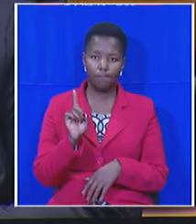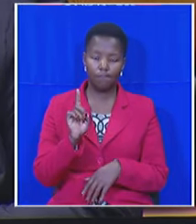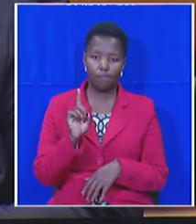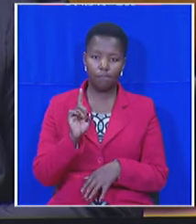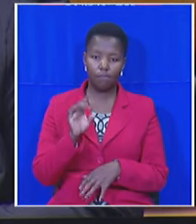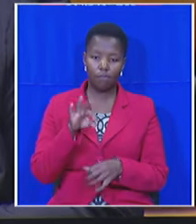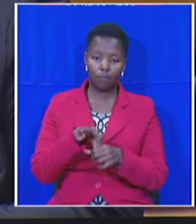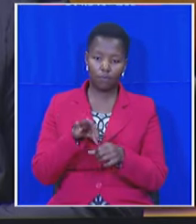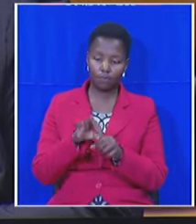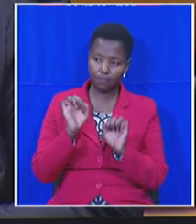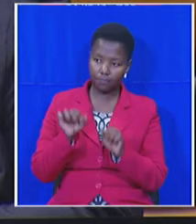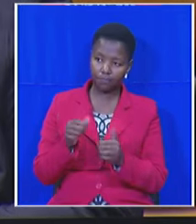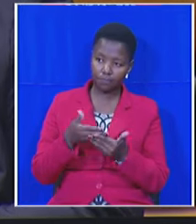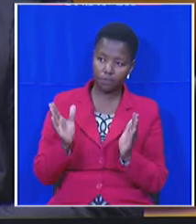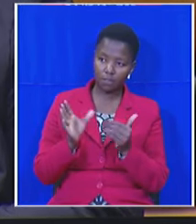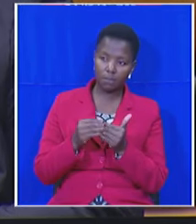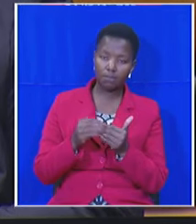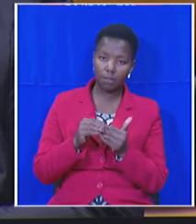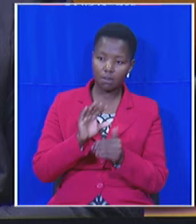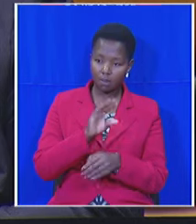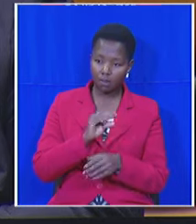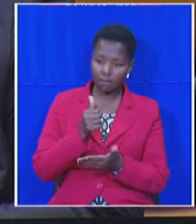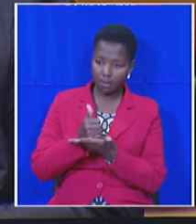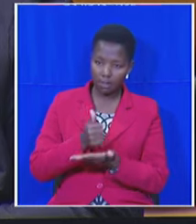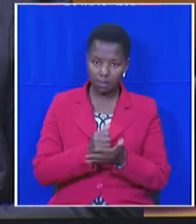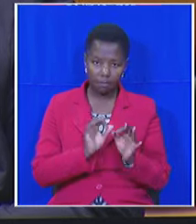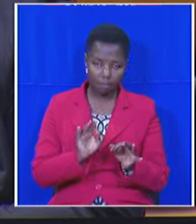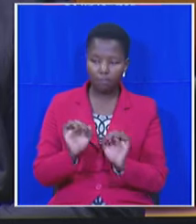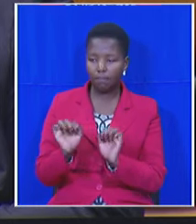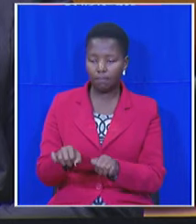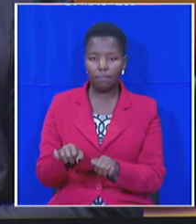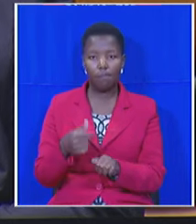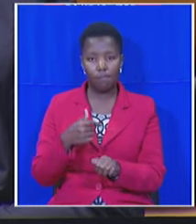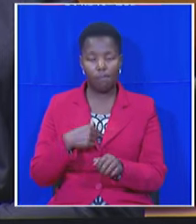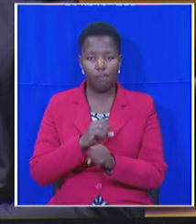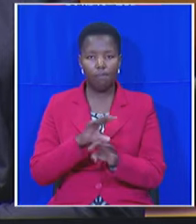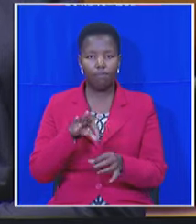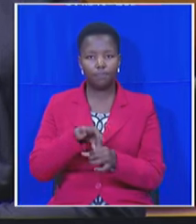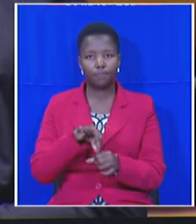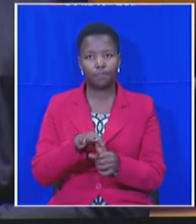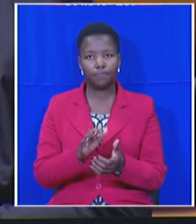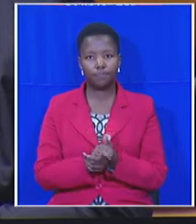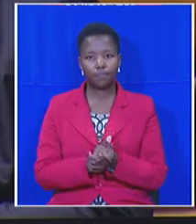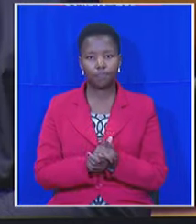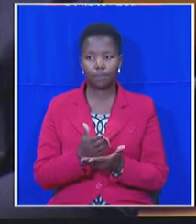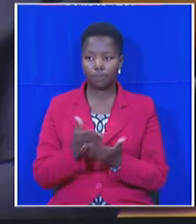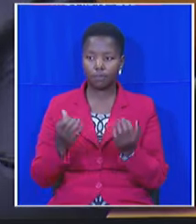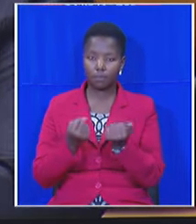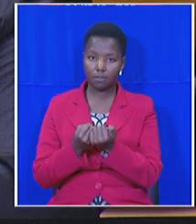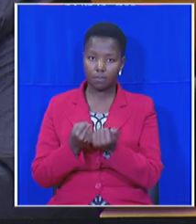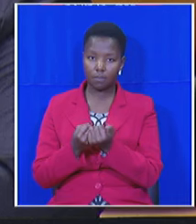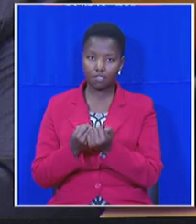to. Are all members in their allocated seats? Voting will now commence. Those in favor of the